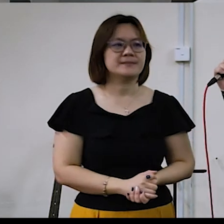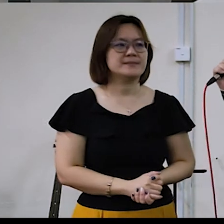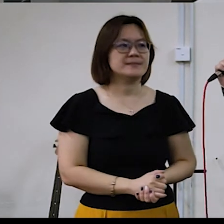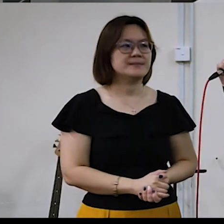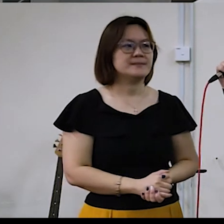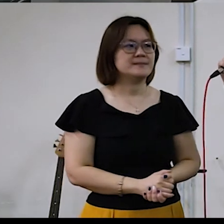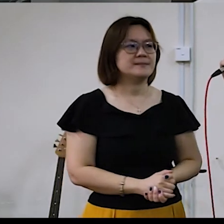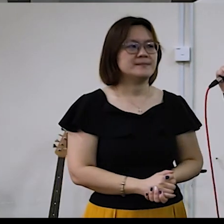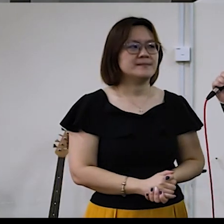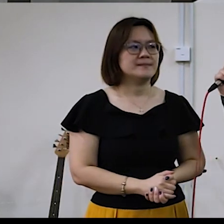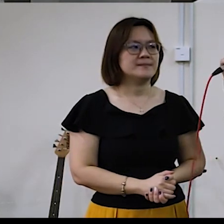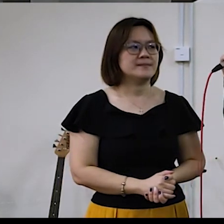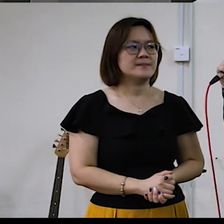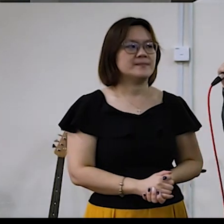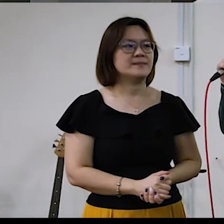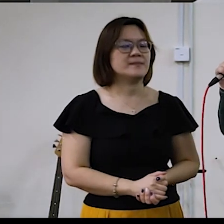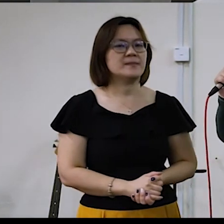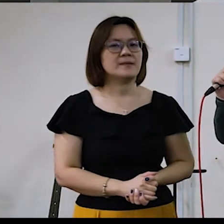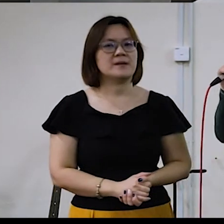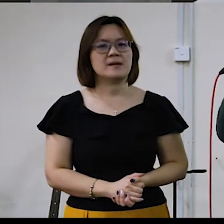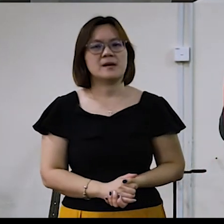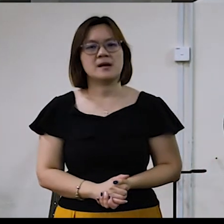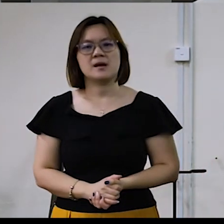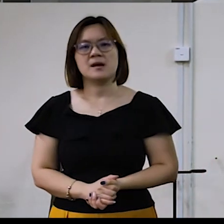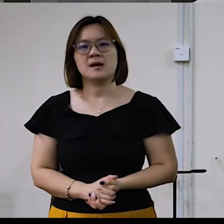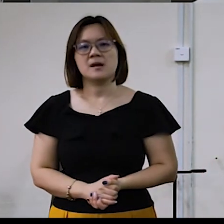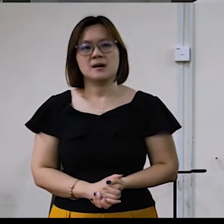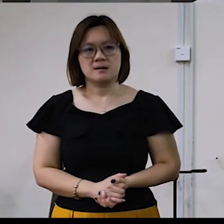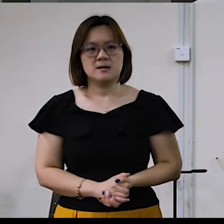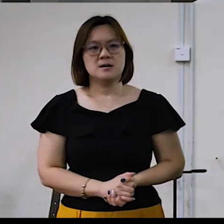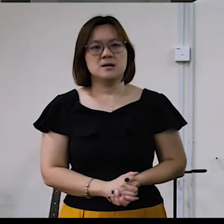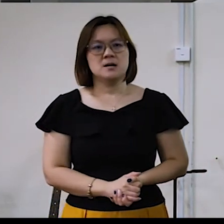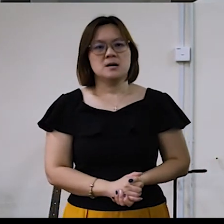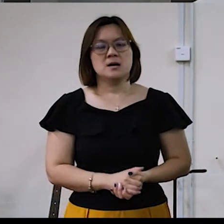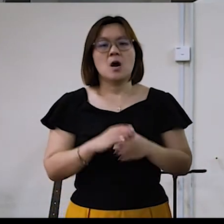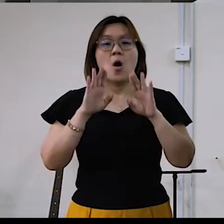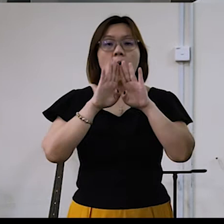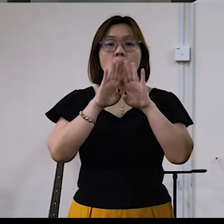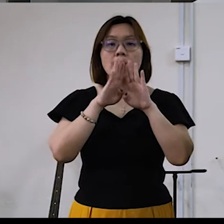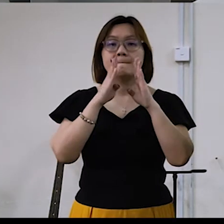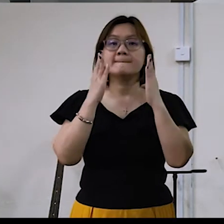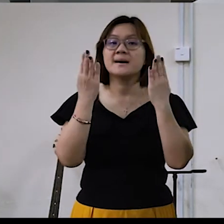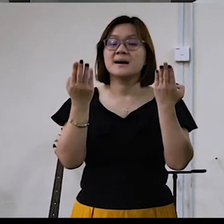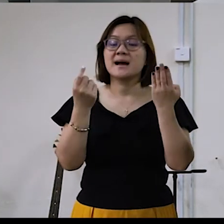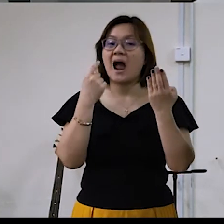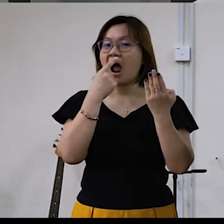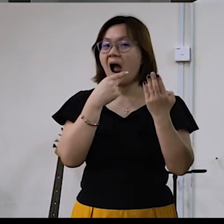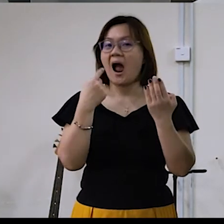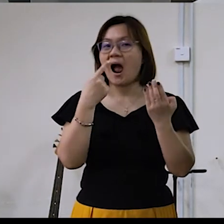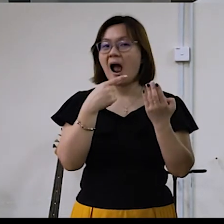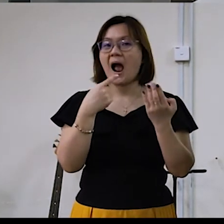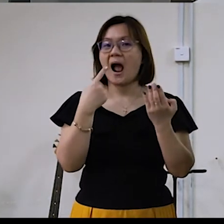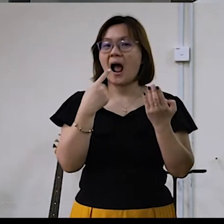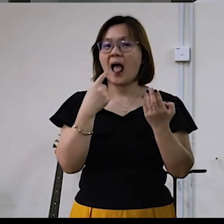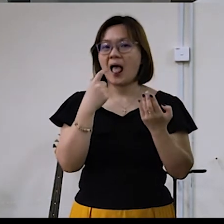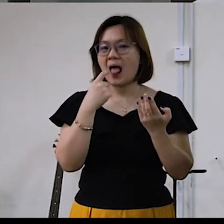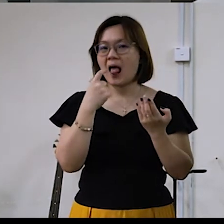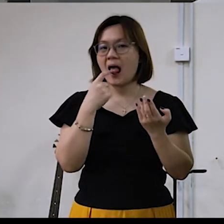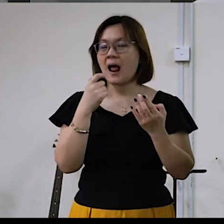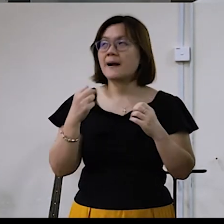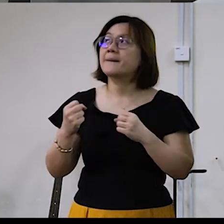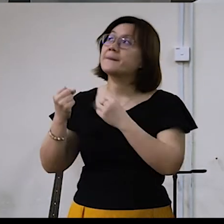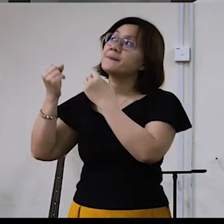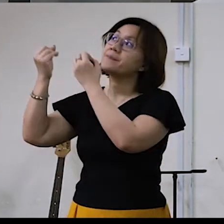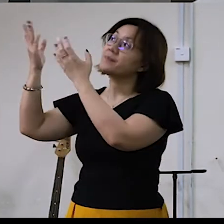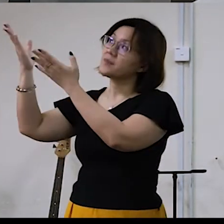Spirit, but you will never, until you die, you will never pray in the Spirit. Open that mouth. Surrender that tongue to the Holy Spirit. Who